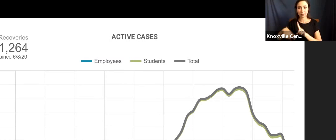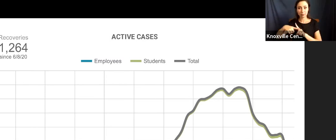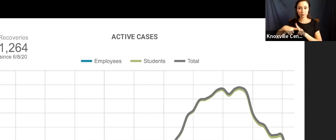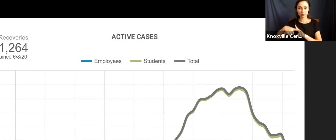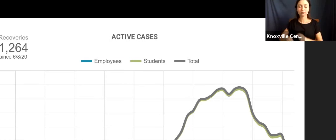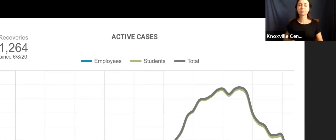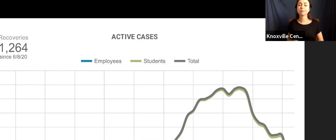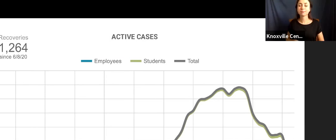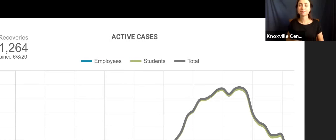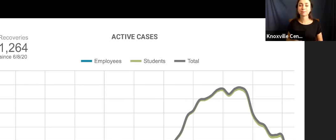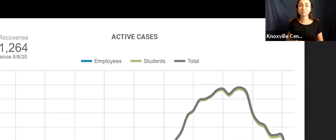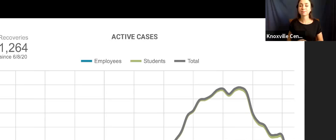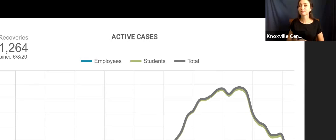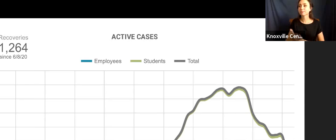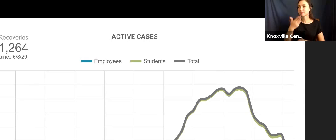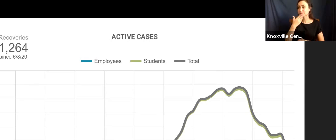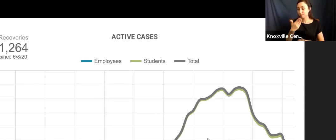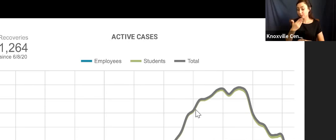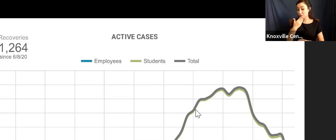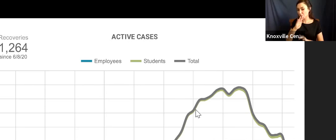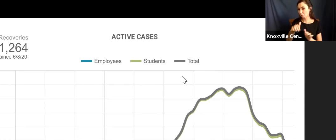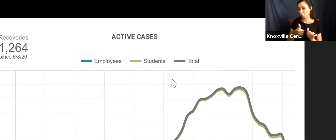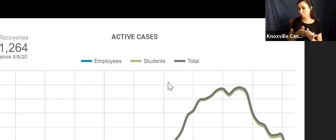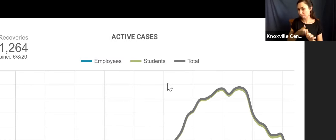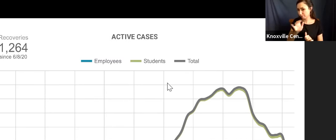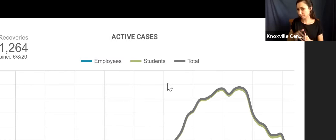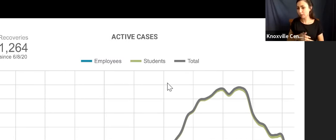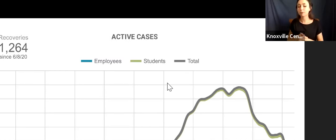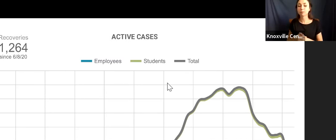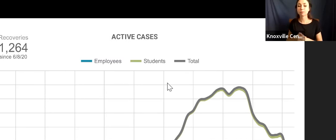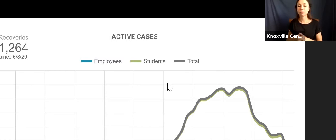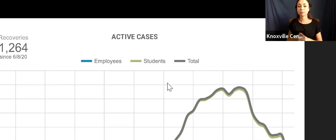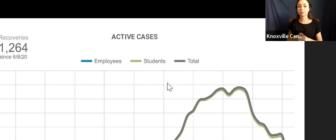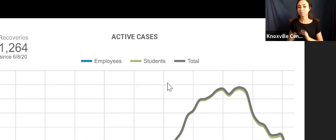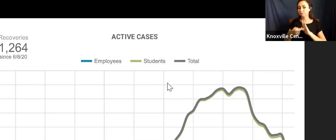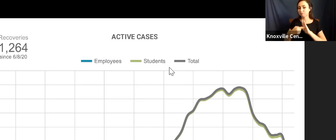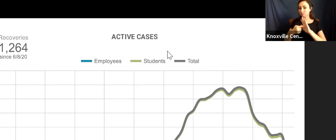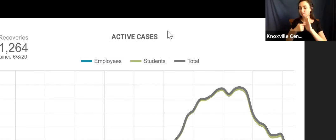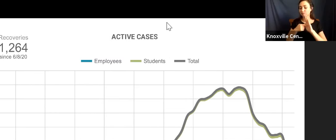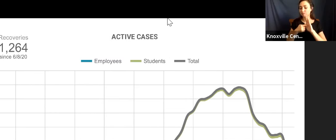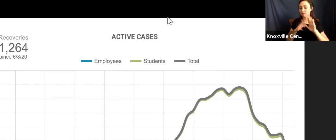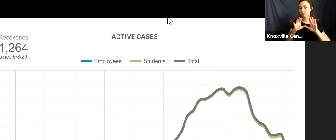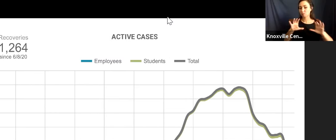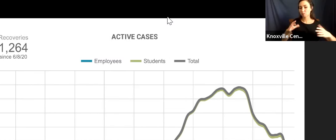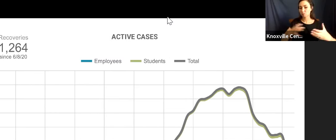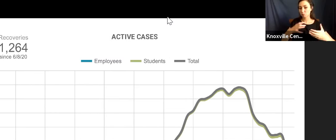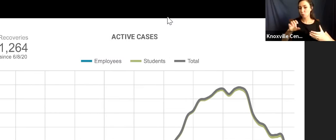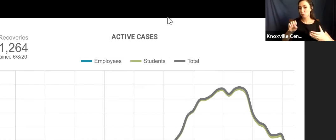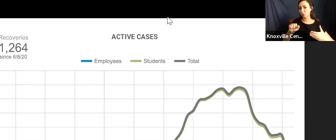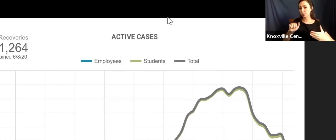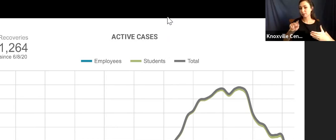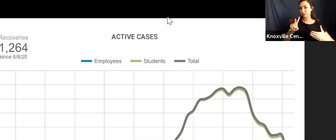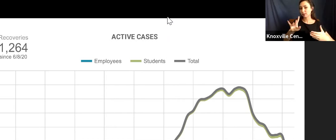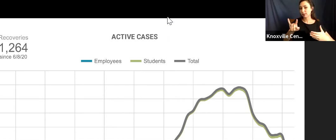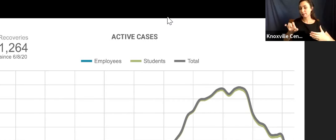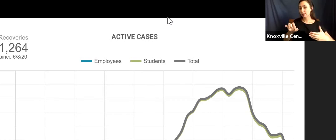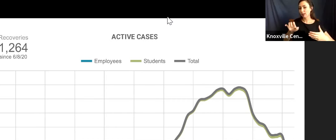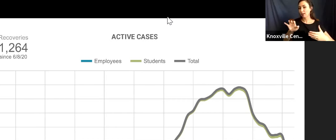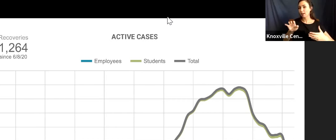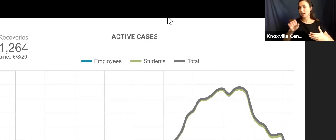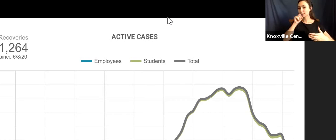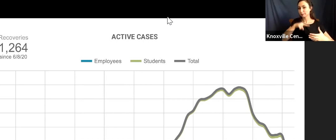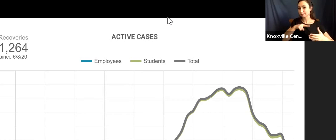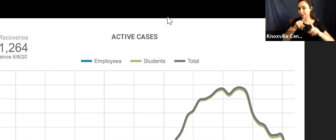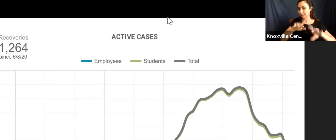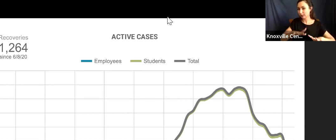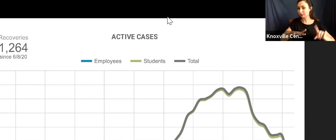Thank you. And just a follow-up question. So on the, for example, the saliva, the pooled testing. So if a pool is